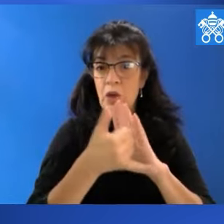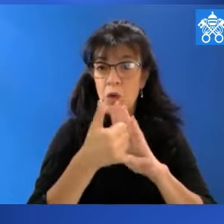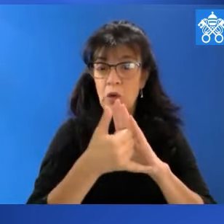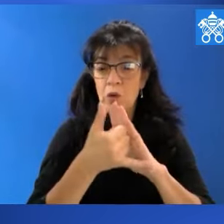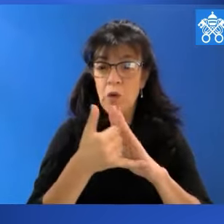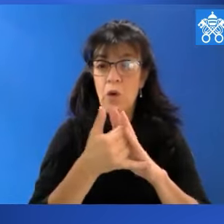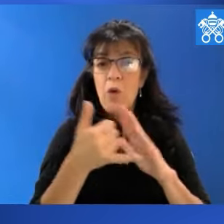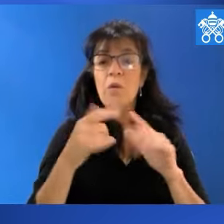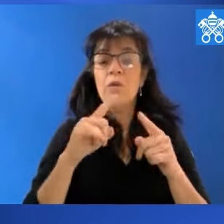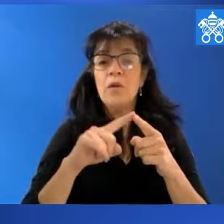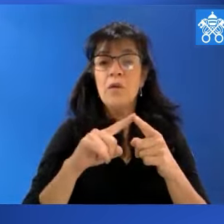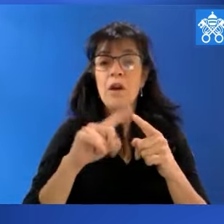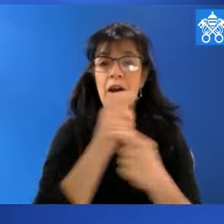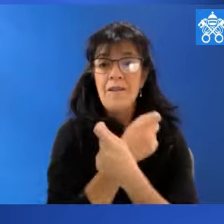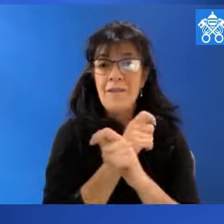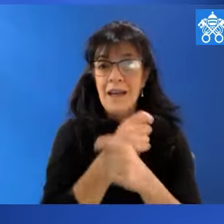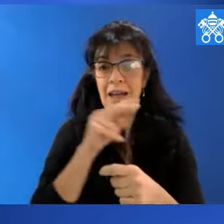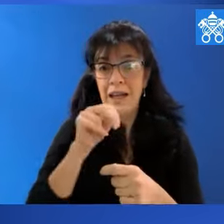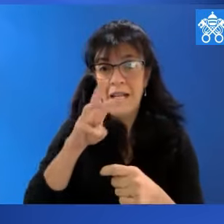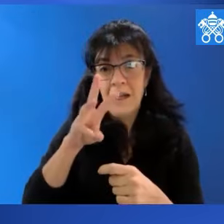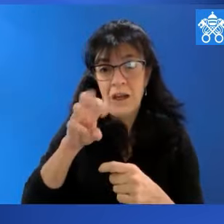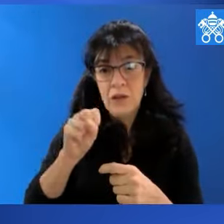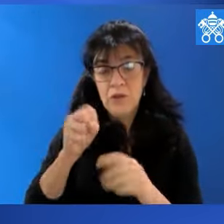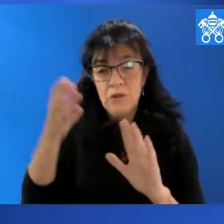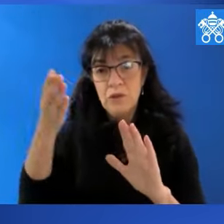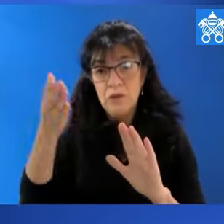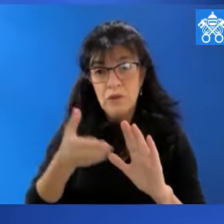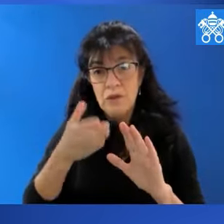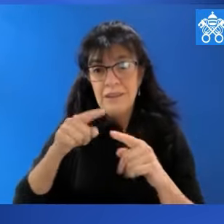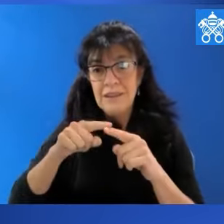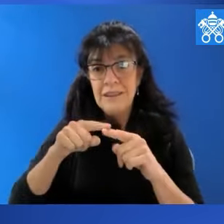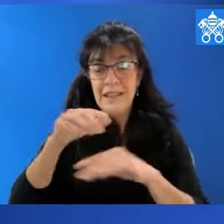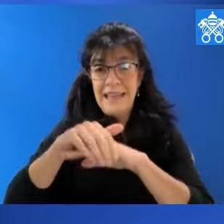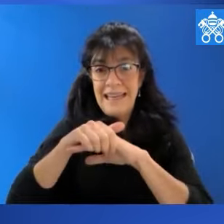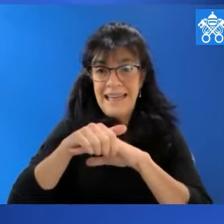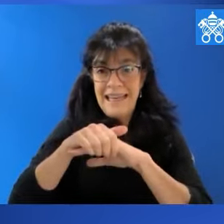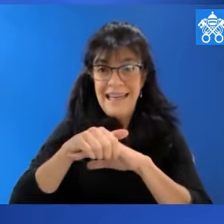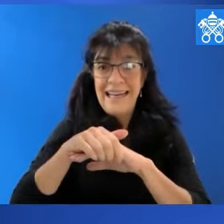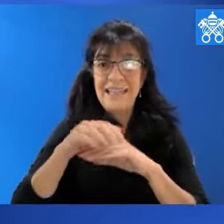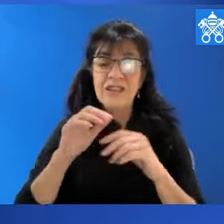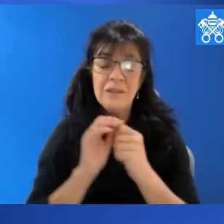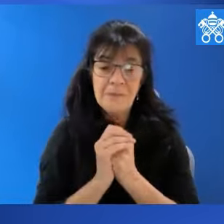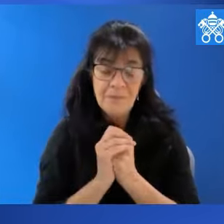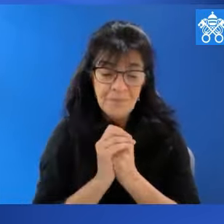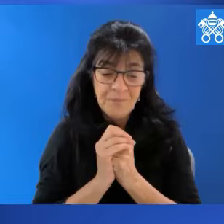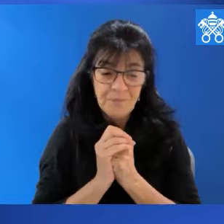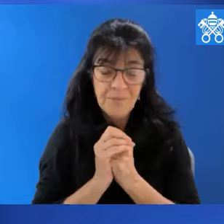frequencies, and also not forgetting the Catholic National and Diocesan Religious